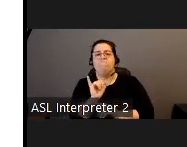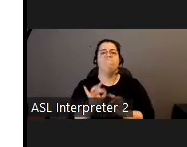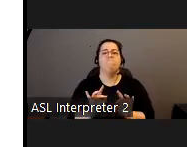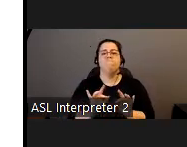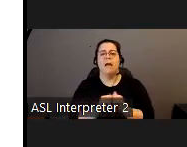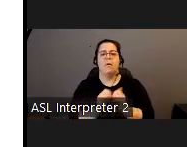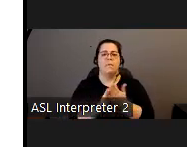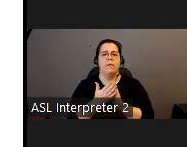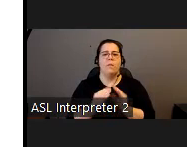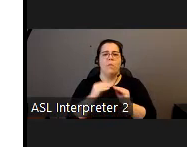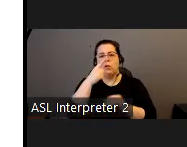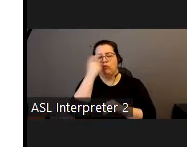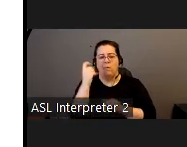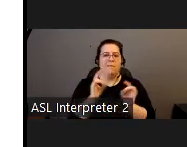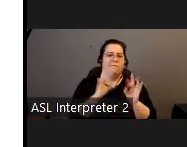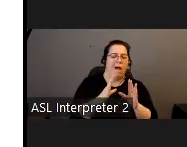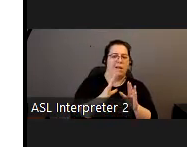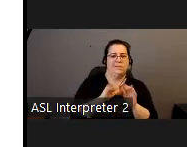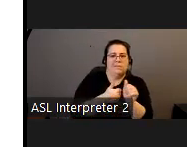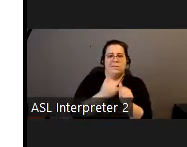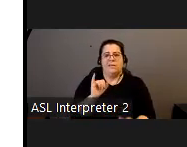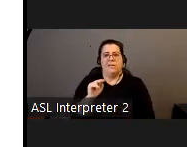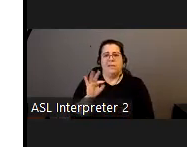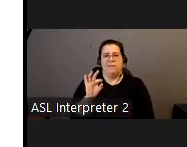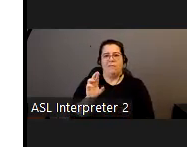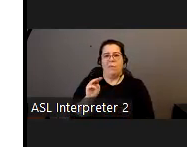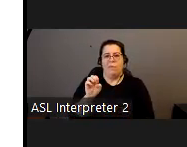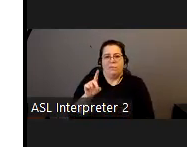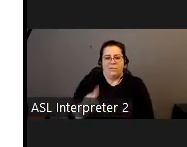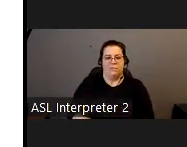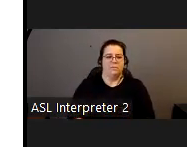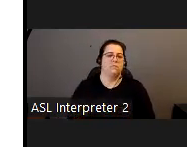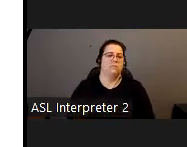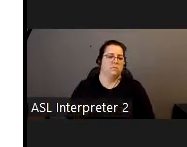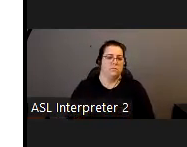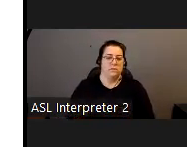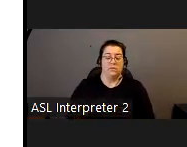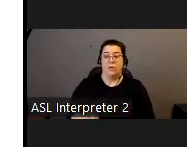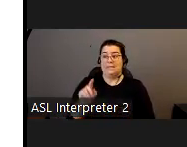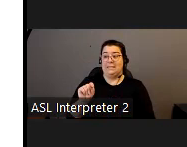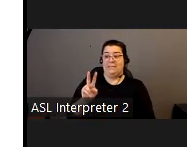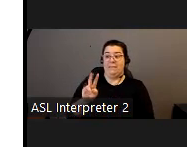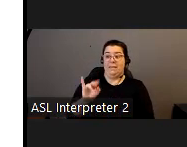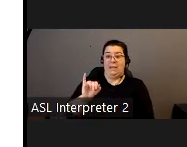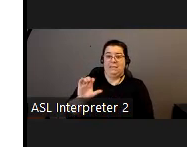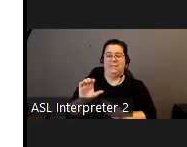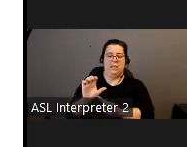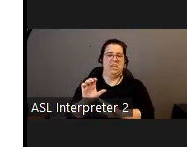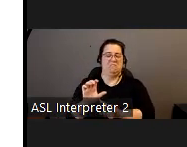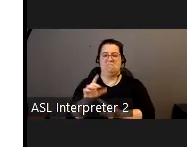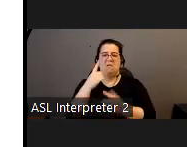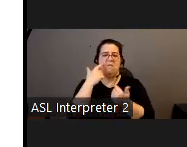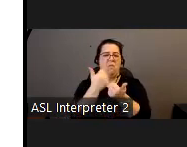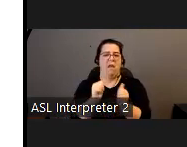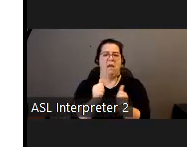You know, these are the principles. They're accessible. Anyone can practice them. You know, understanding that trauma, violence, and its impacts